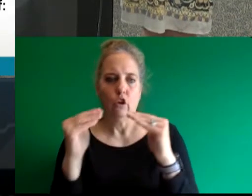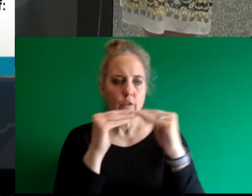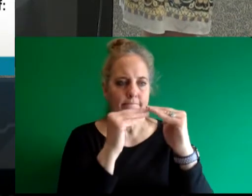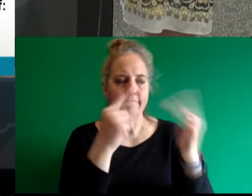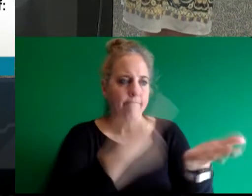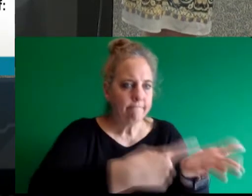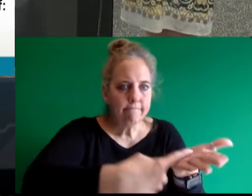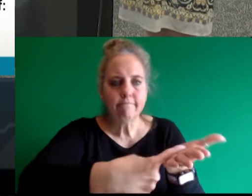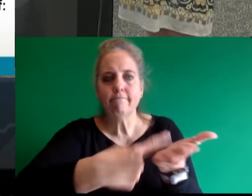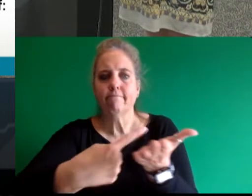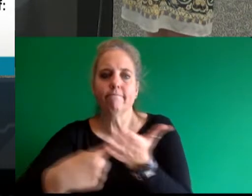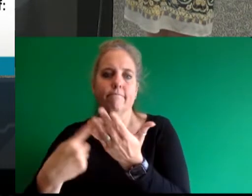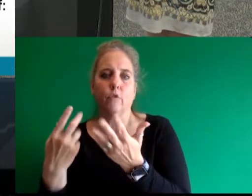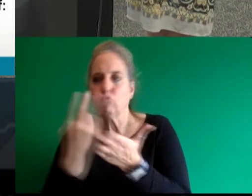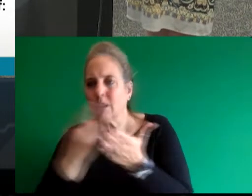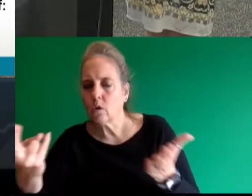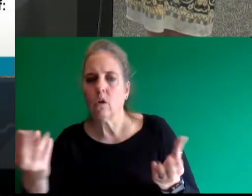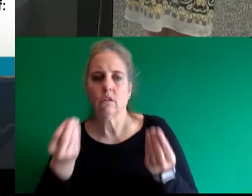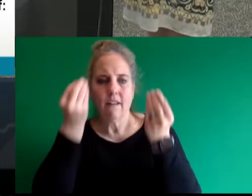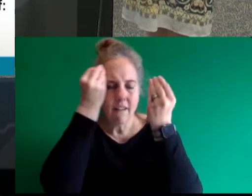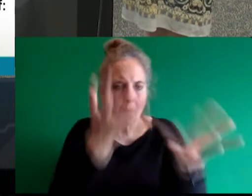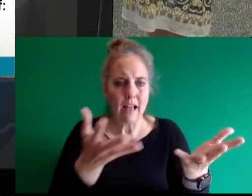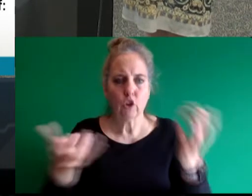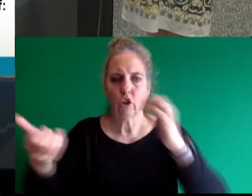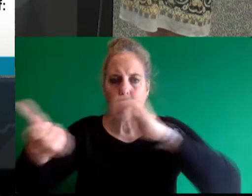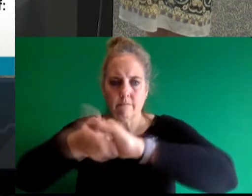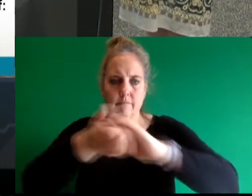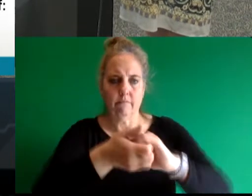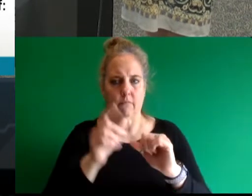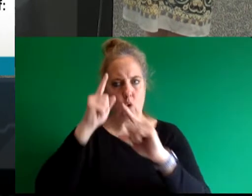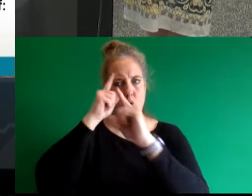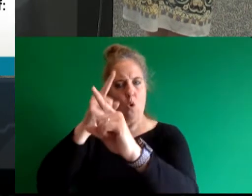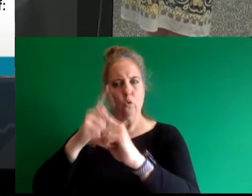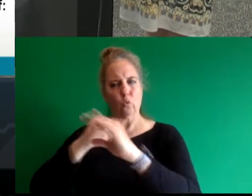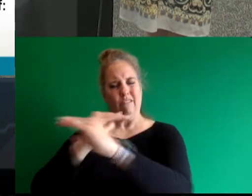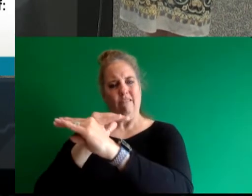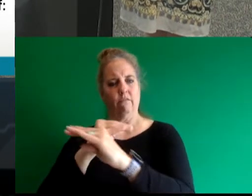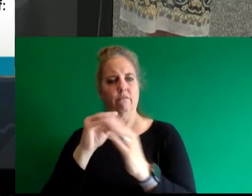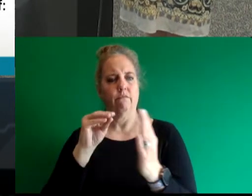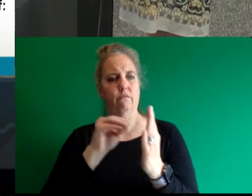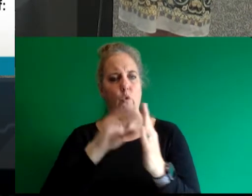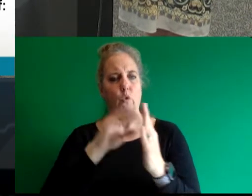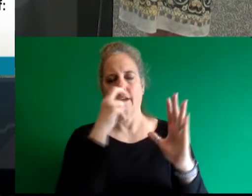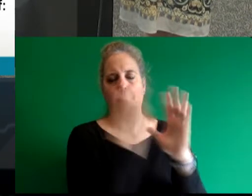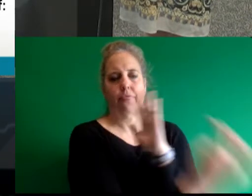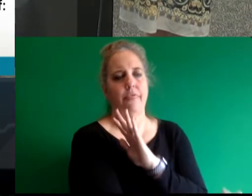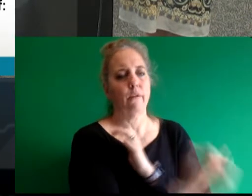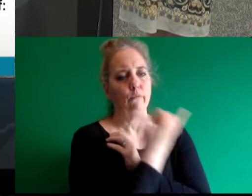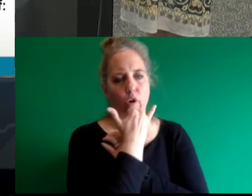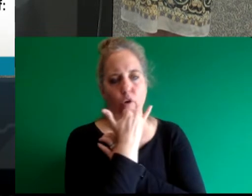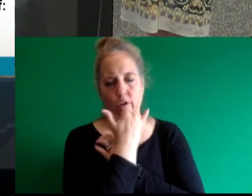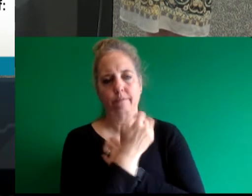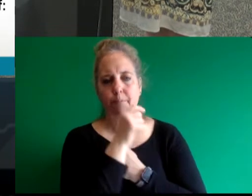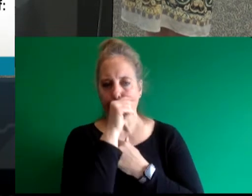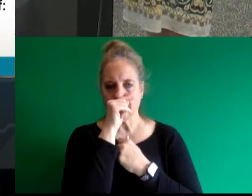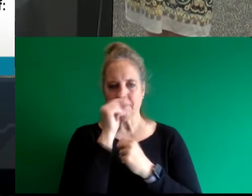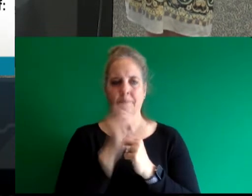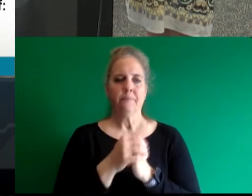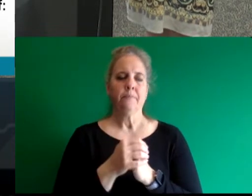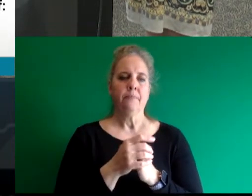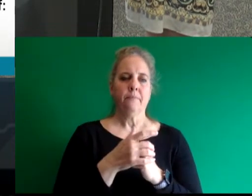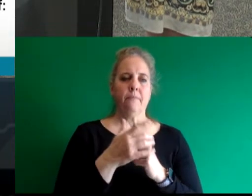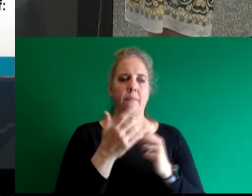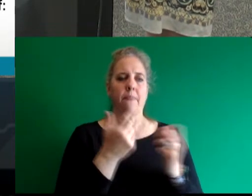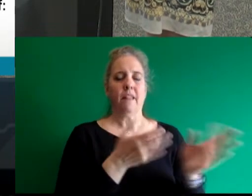for prevention. Community outreach coordinator, which assists youth, substance use prevention, staff engaging